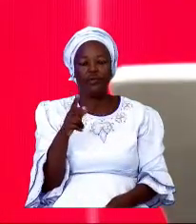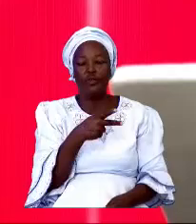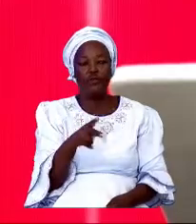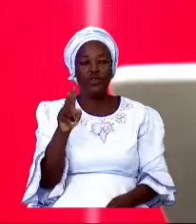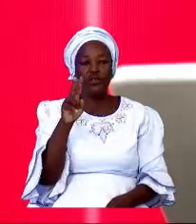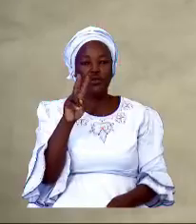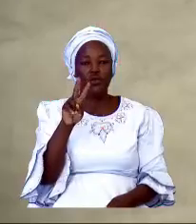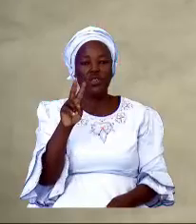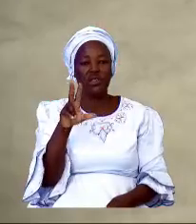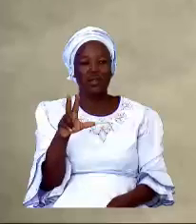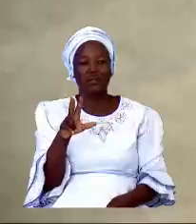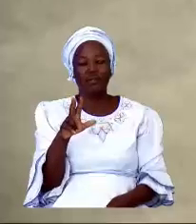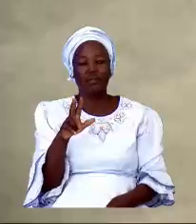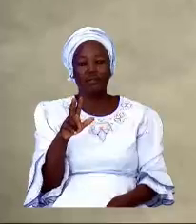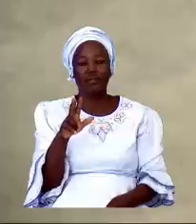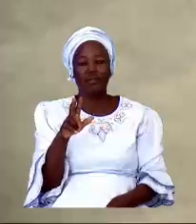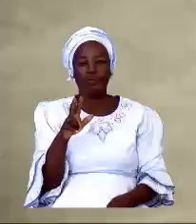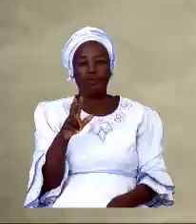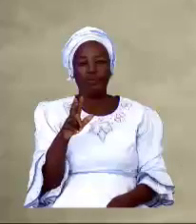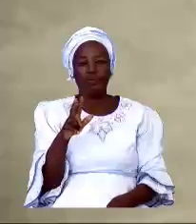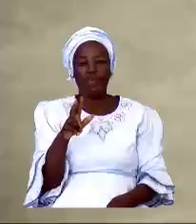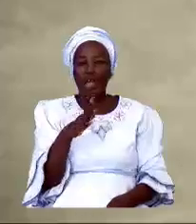verse 23.